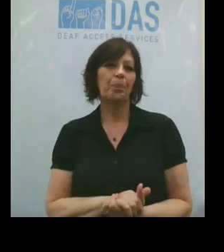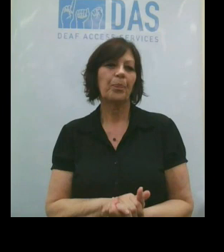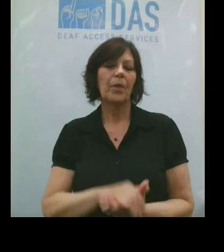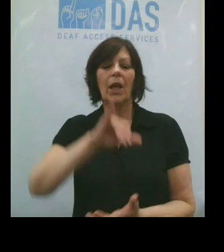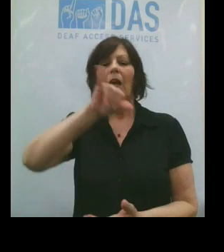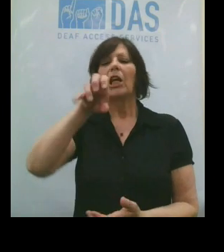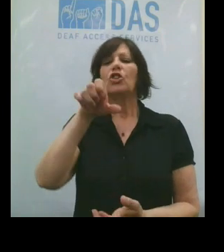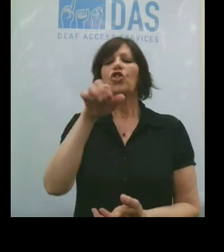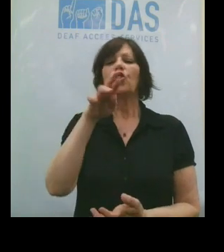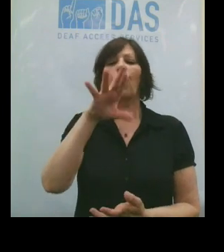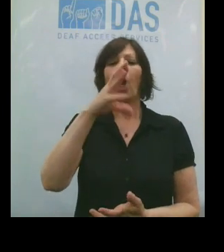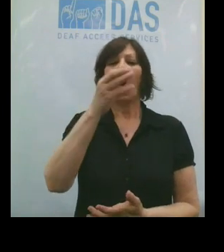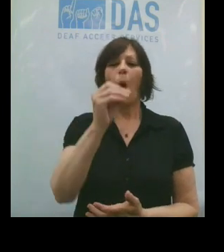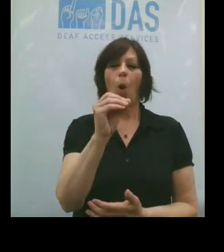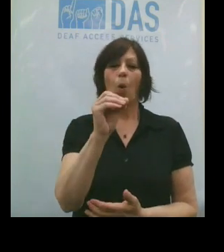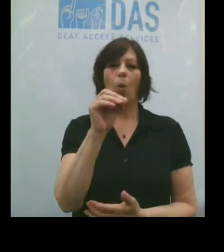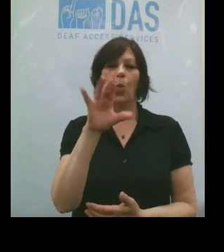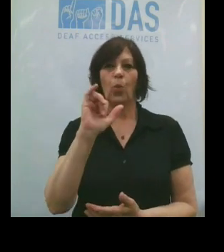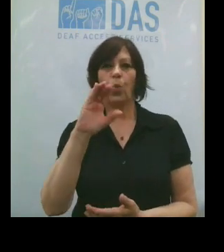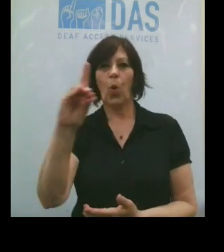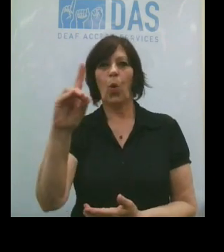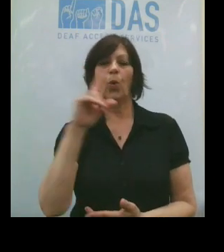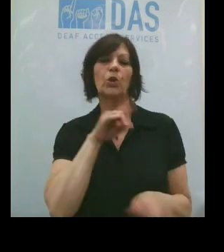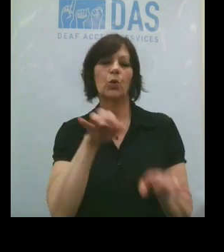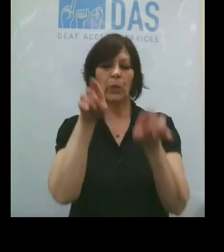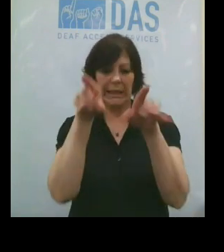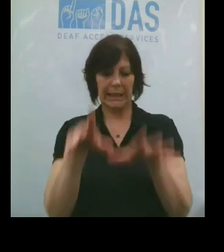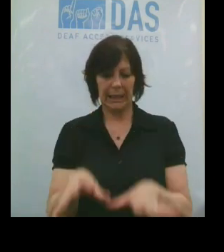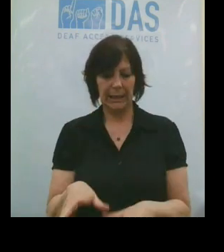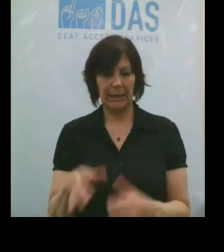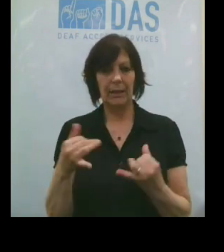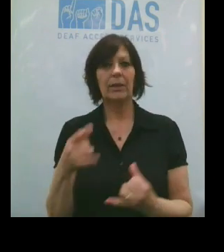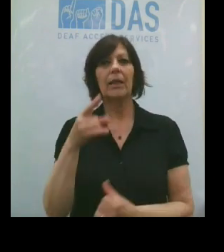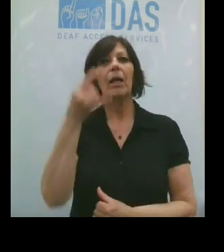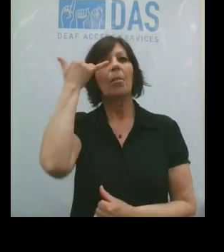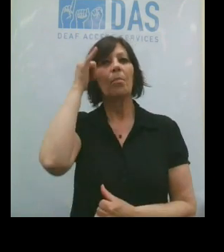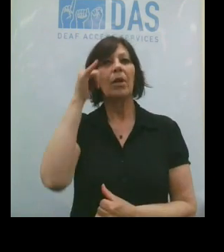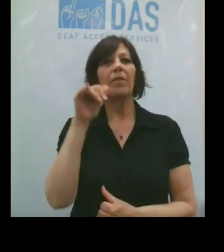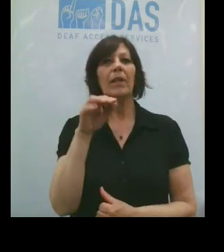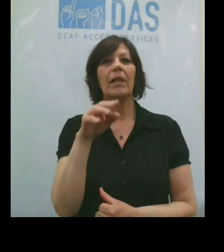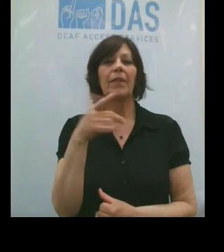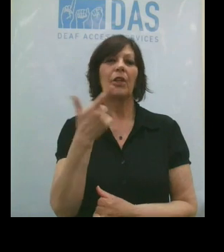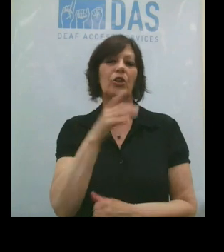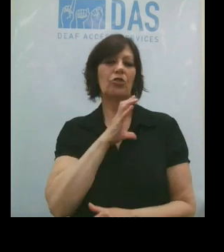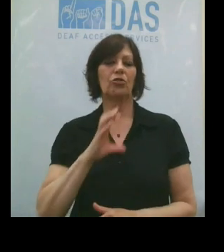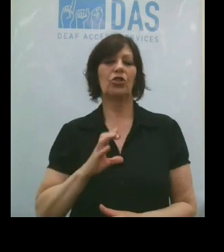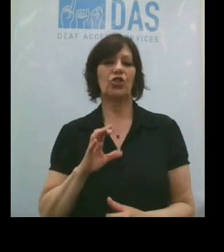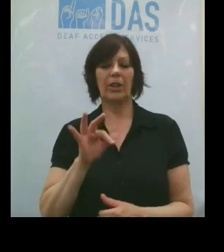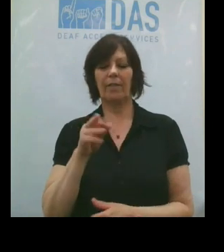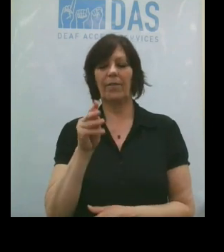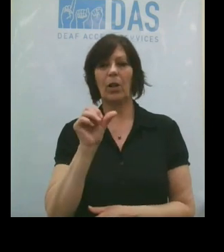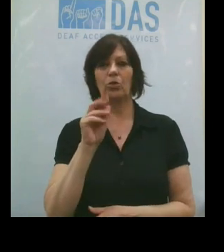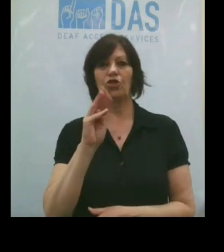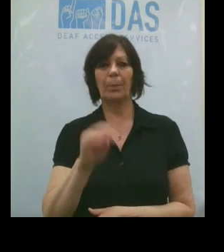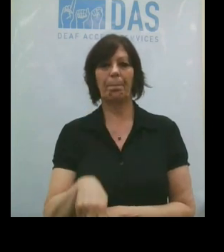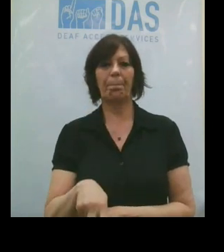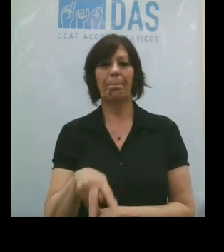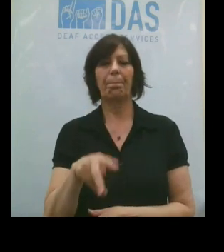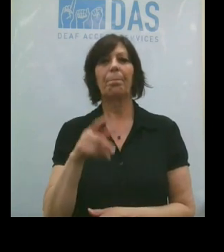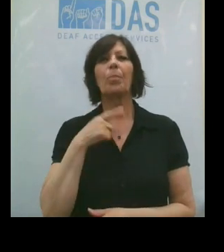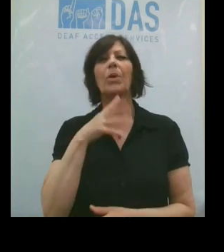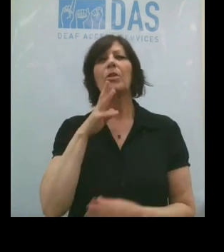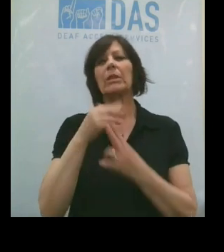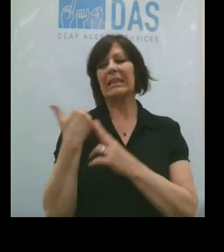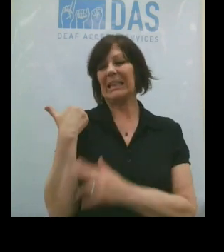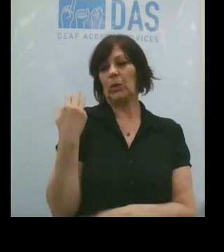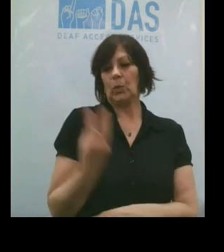Jericho Road is doing testing. Today they're doing testing at the Buffalo Myanmar Indigenous Christian Fellowship because, as I talked about on